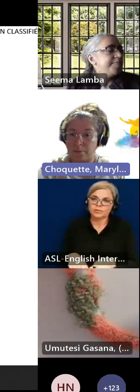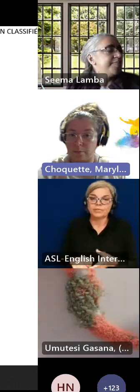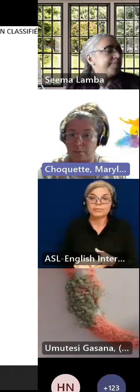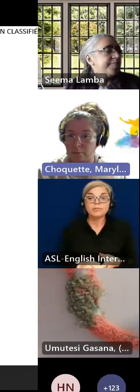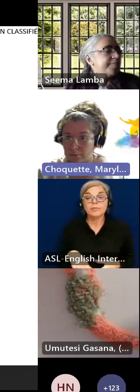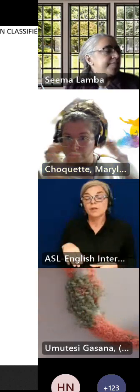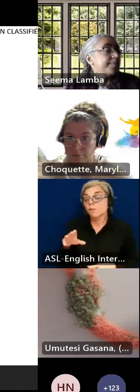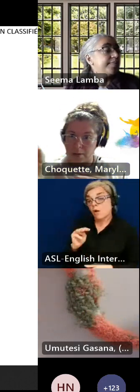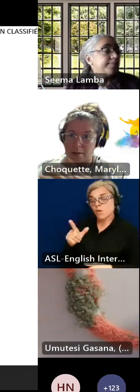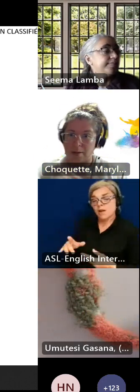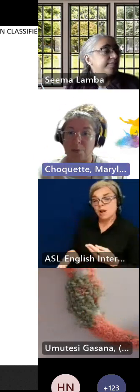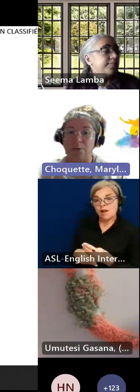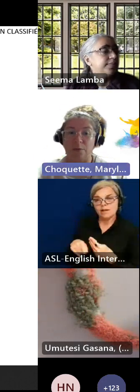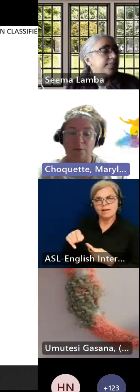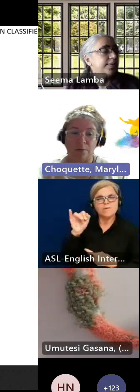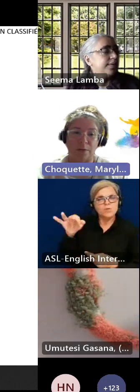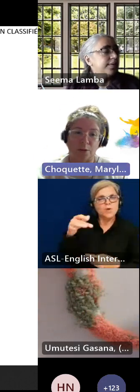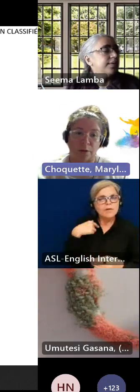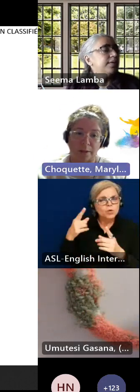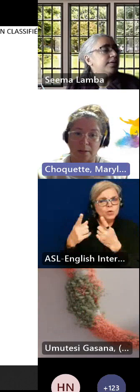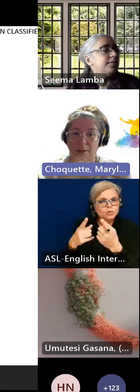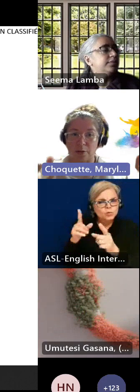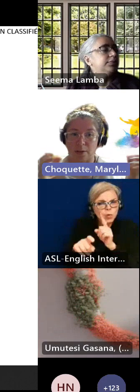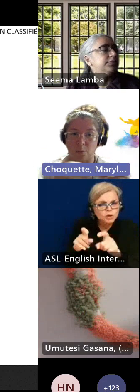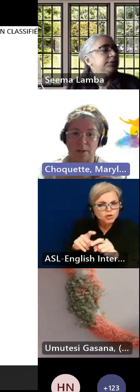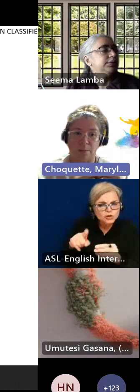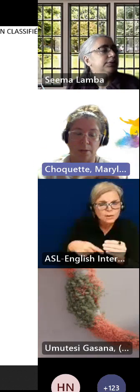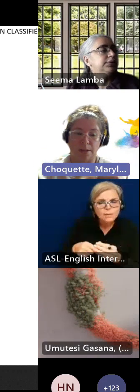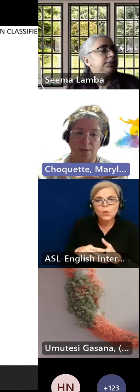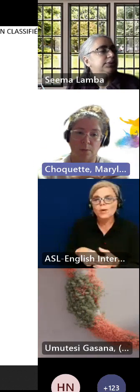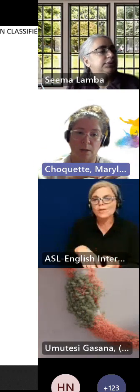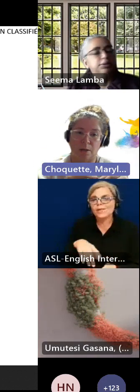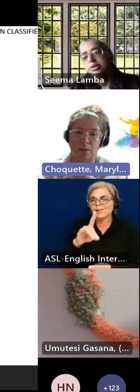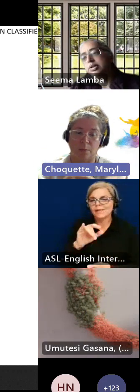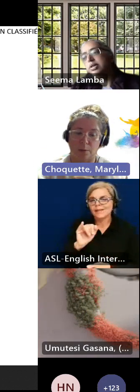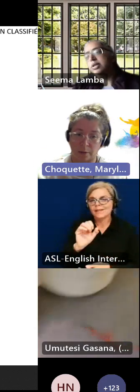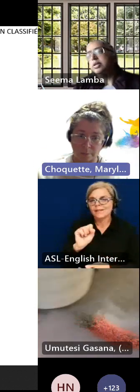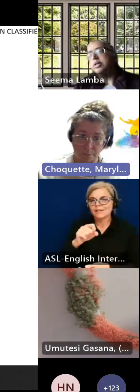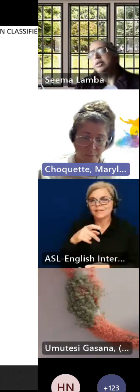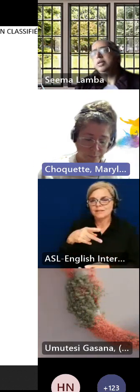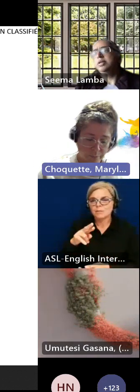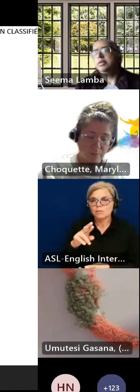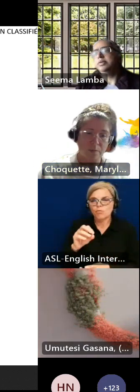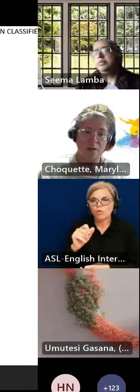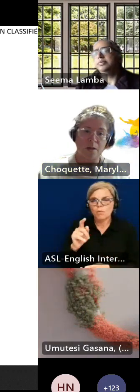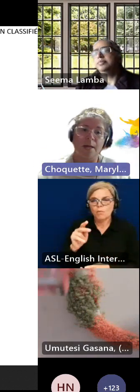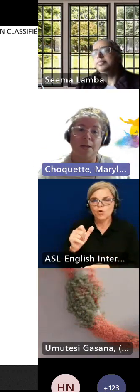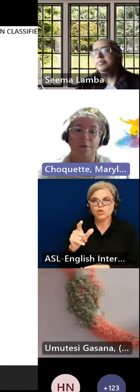good item to venture in and look at what it means and how it can be applied.